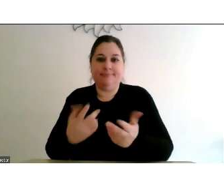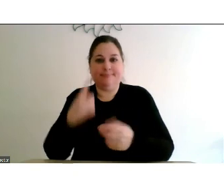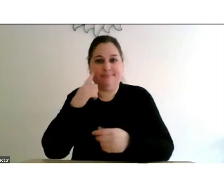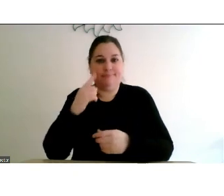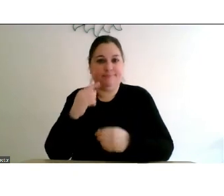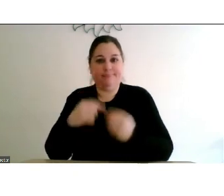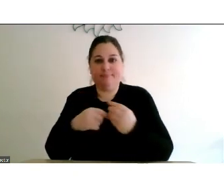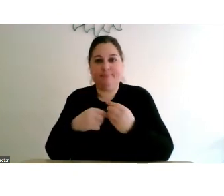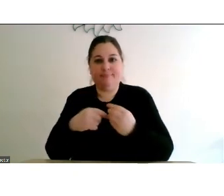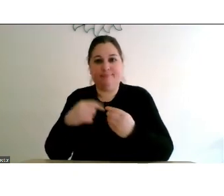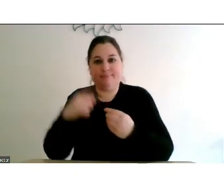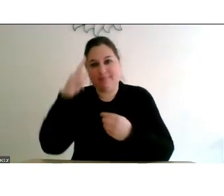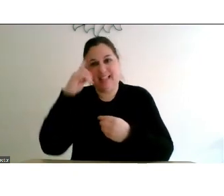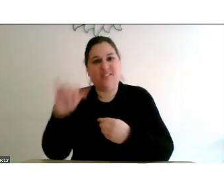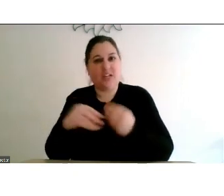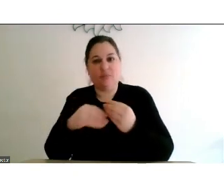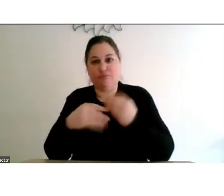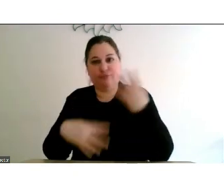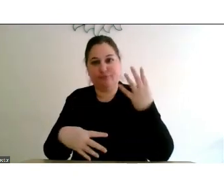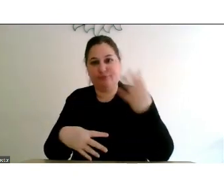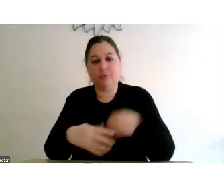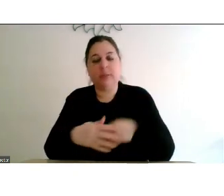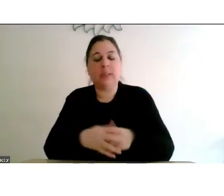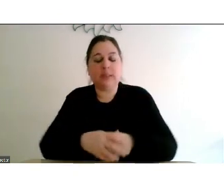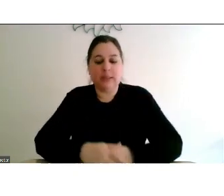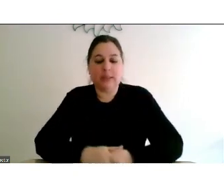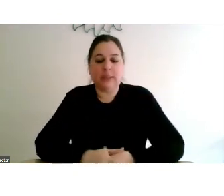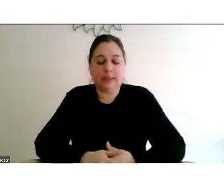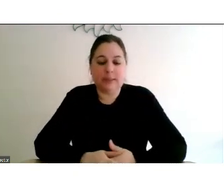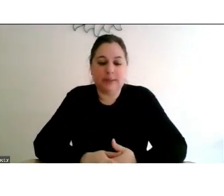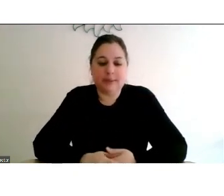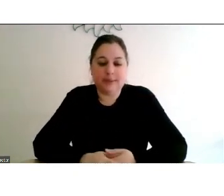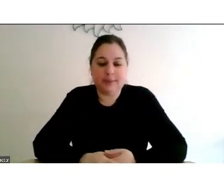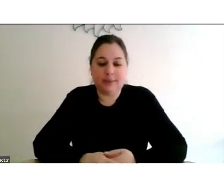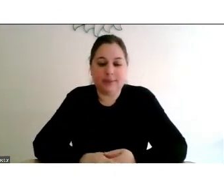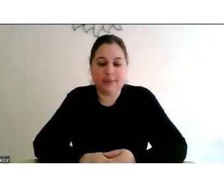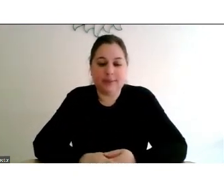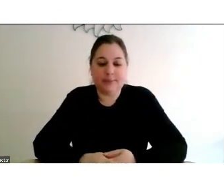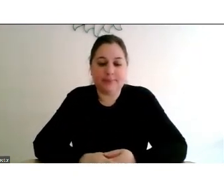Same slopes, but different